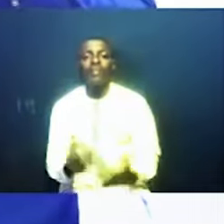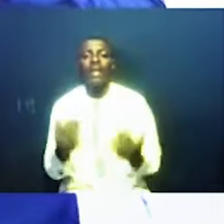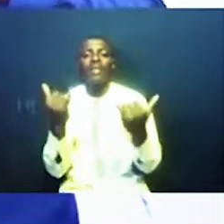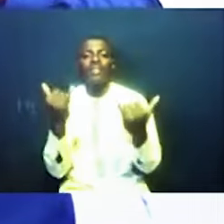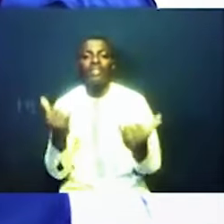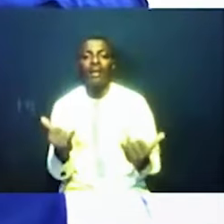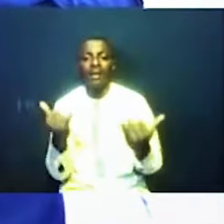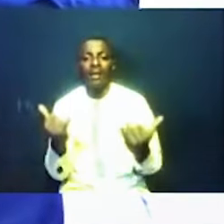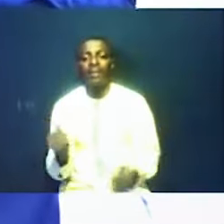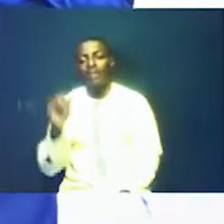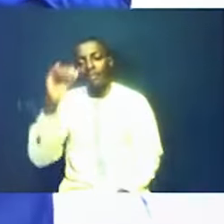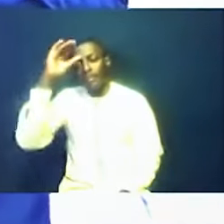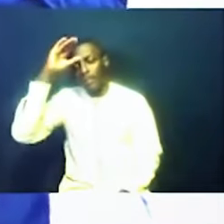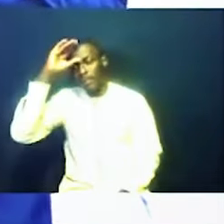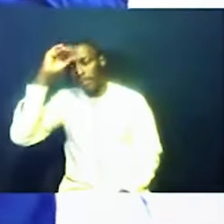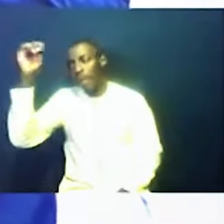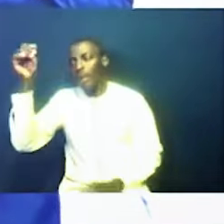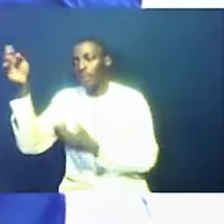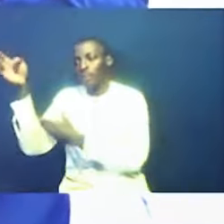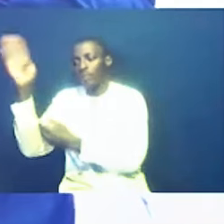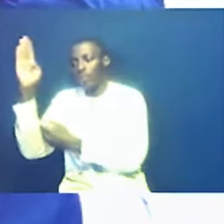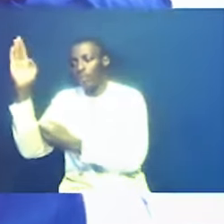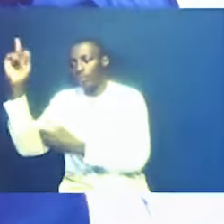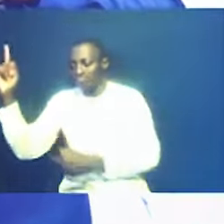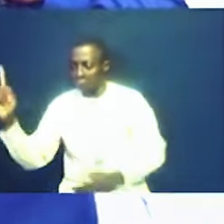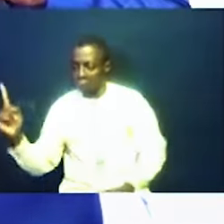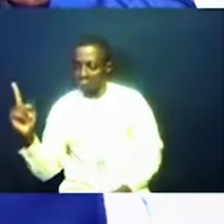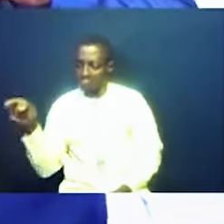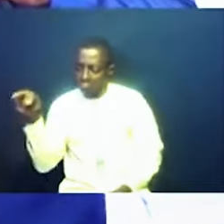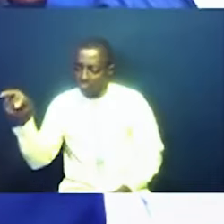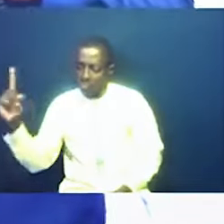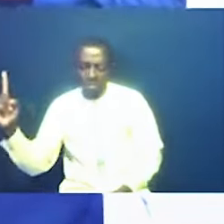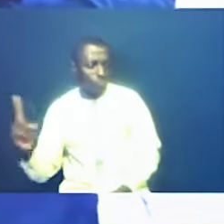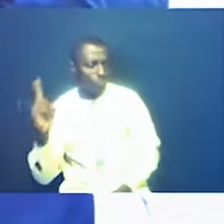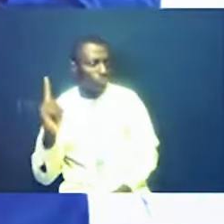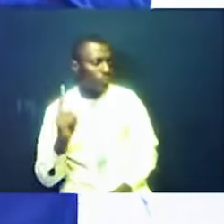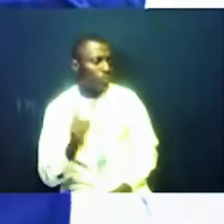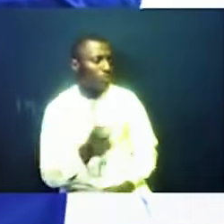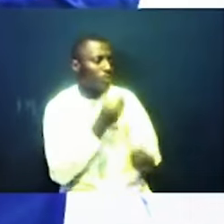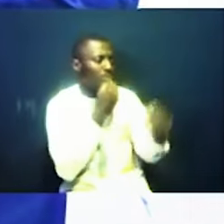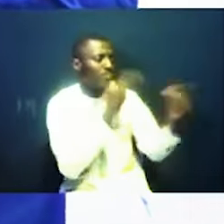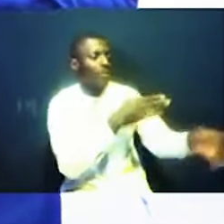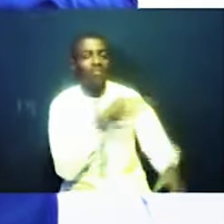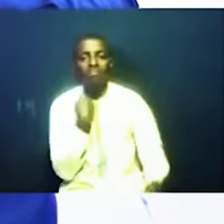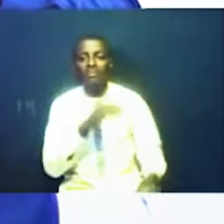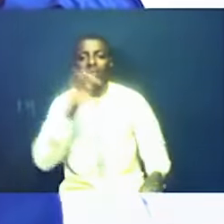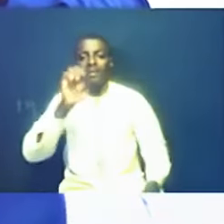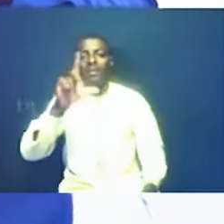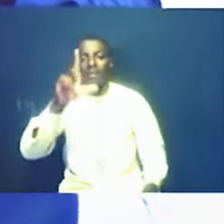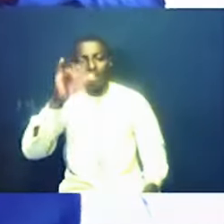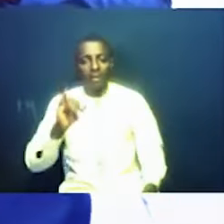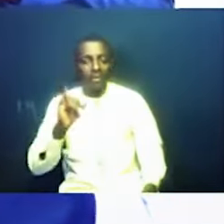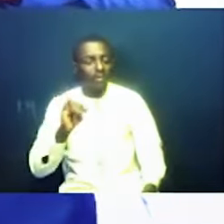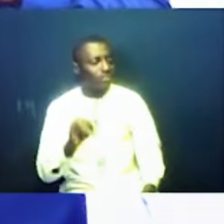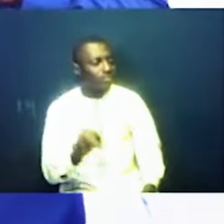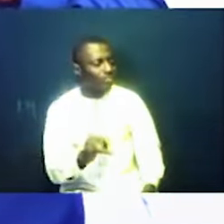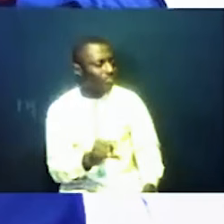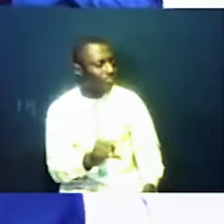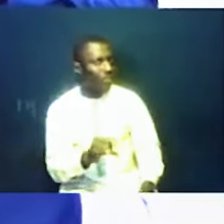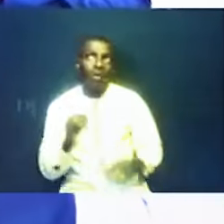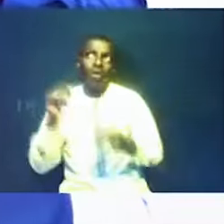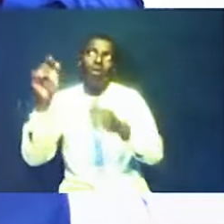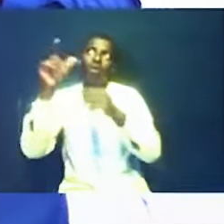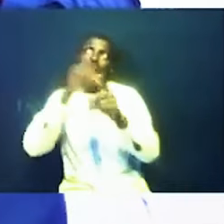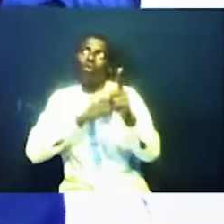man of God came to Eli and said to him, "This is what the Lord says. Did I not clearly reveal myself